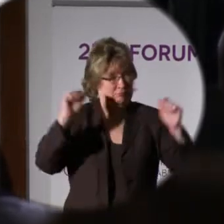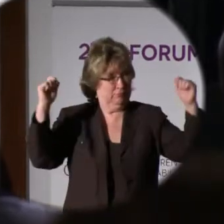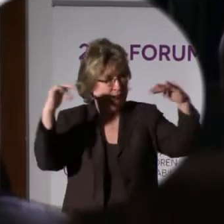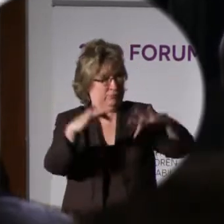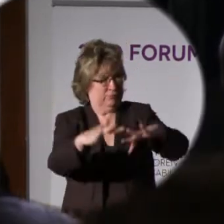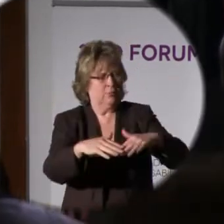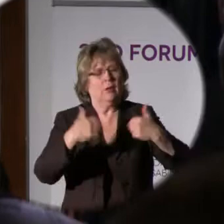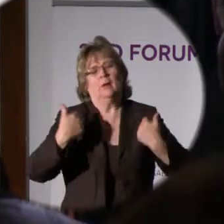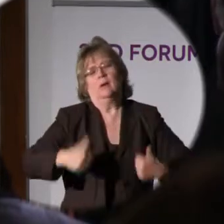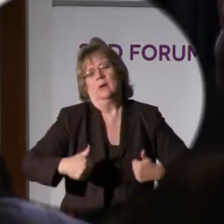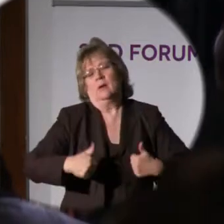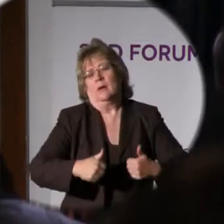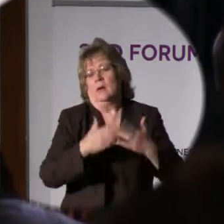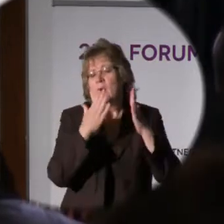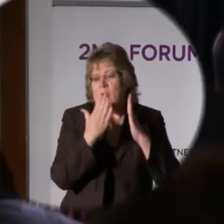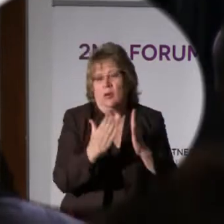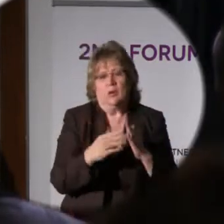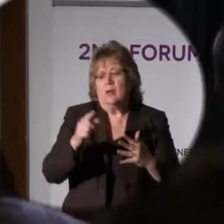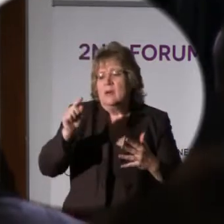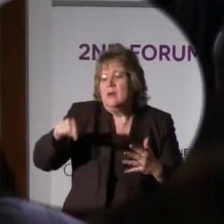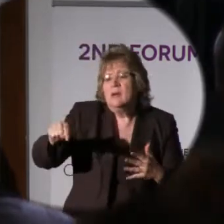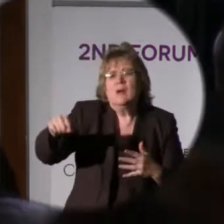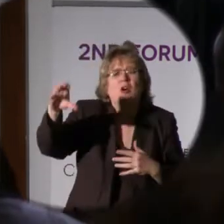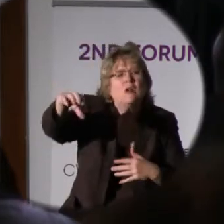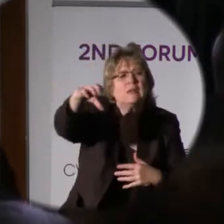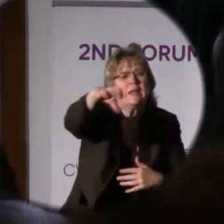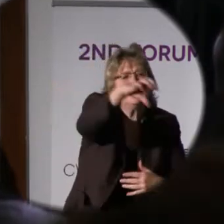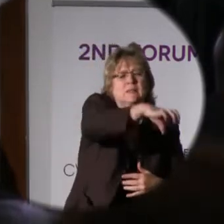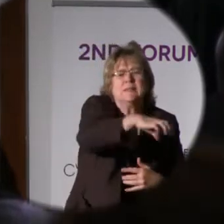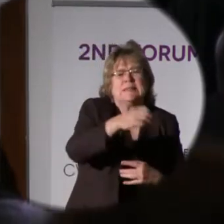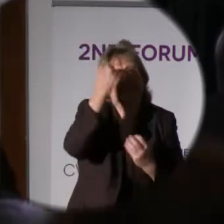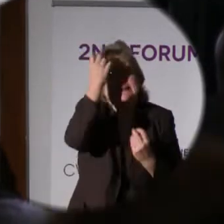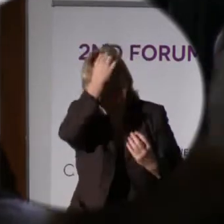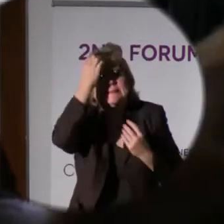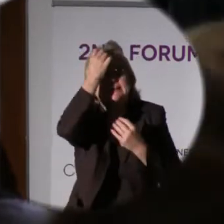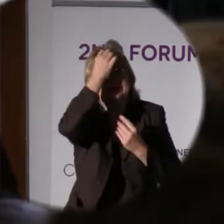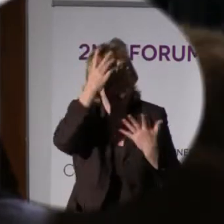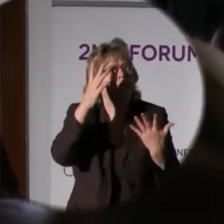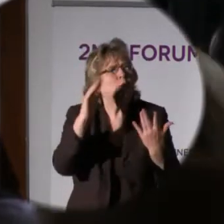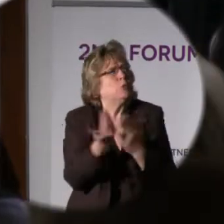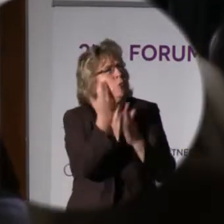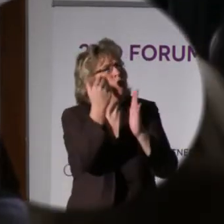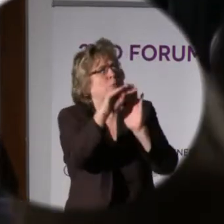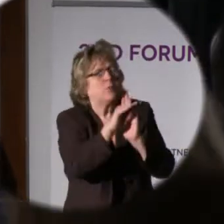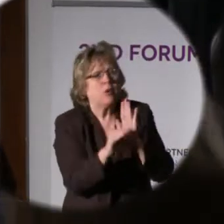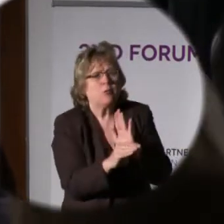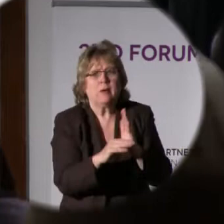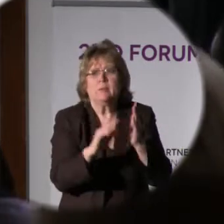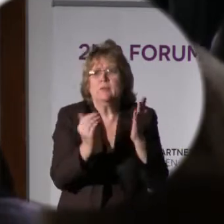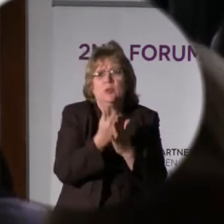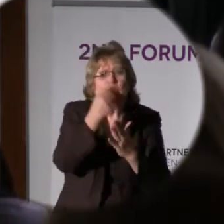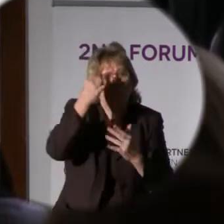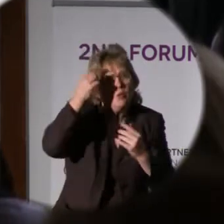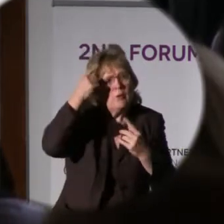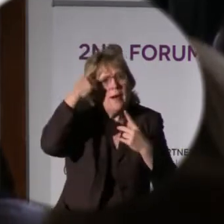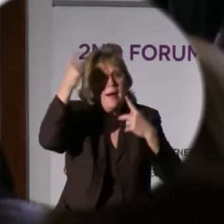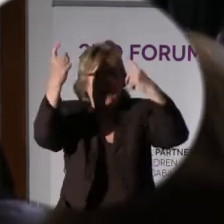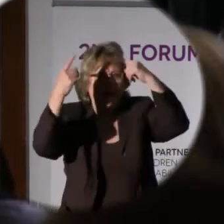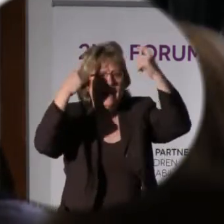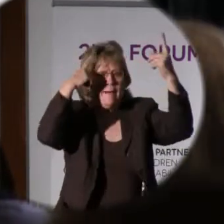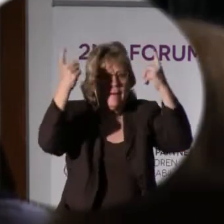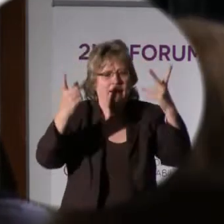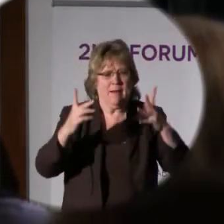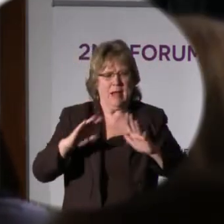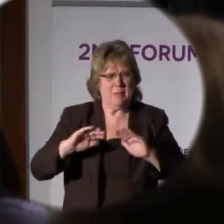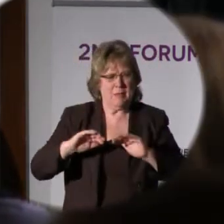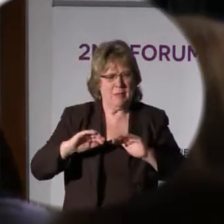with proposals on how best countries can start addressing them. My call to all member countries